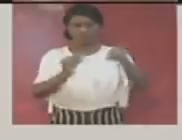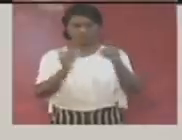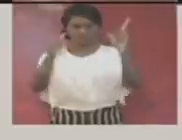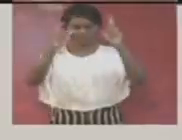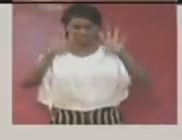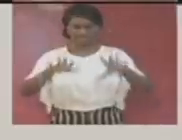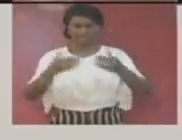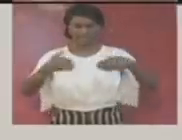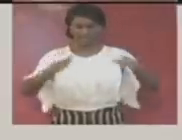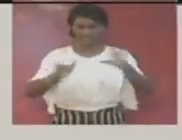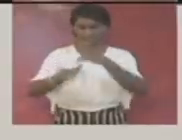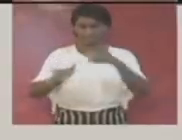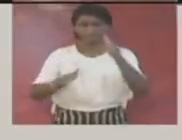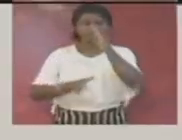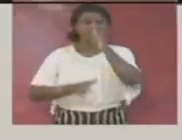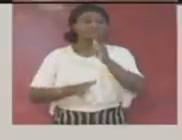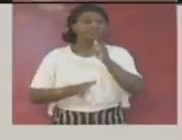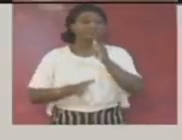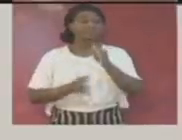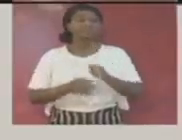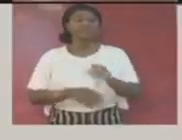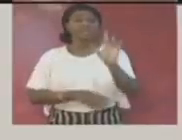the public and private sectors,